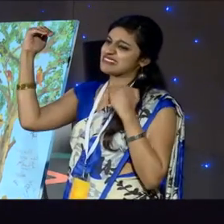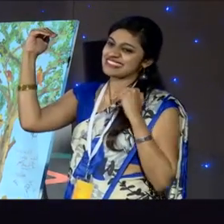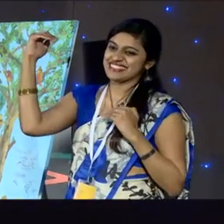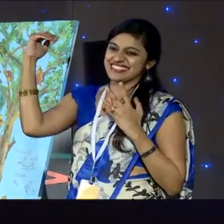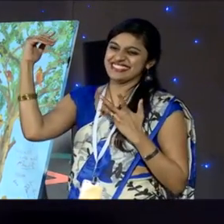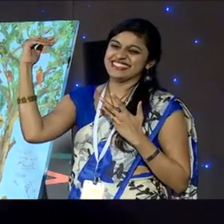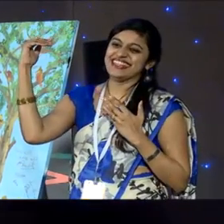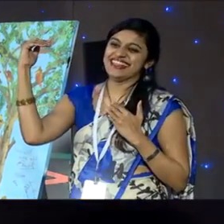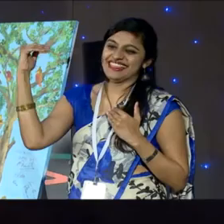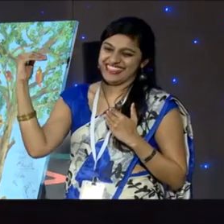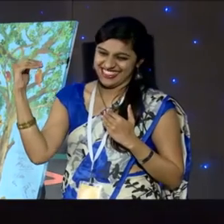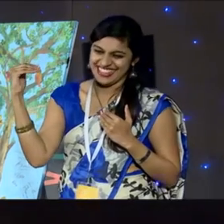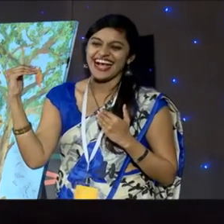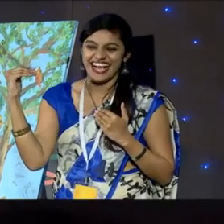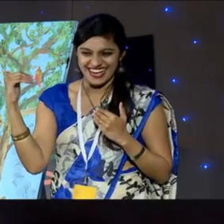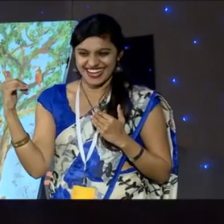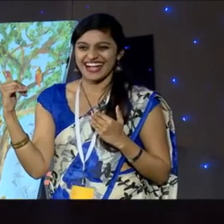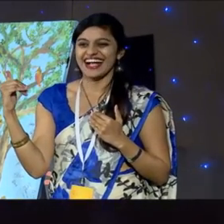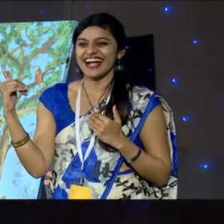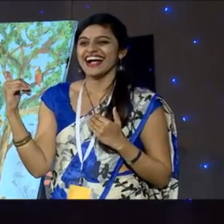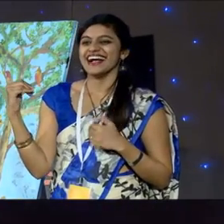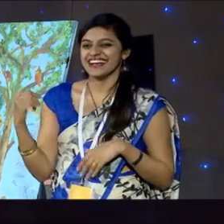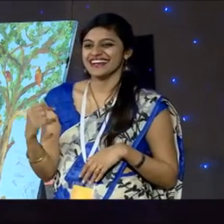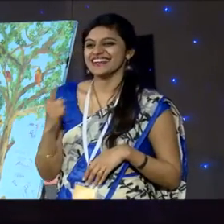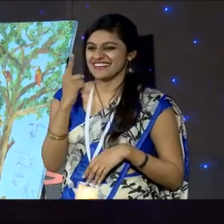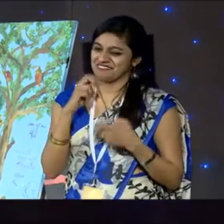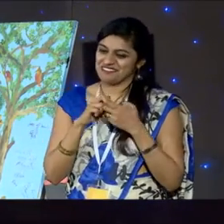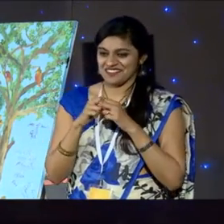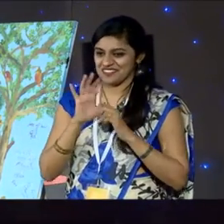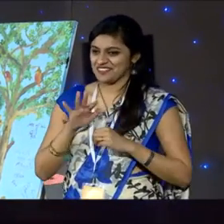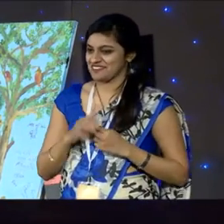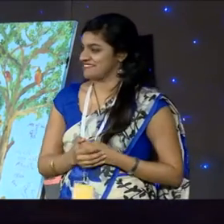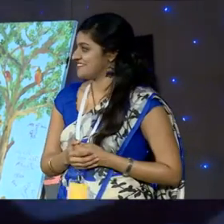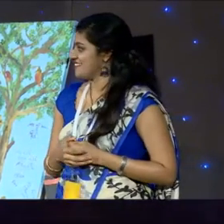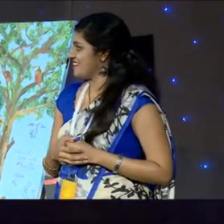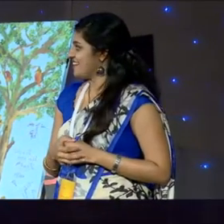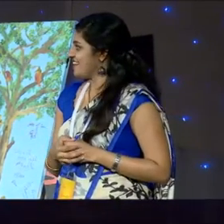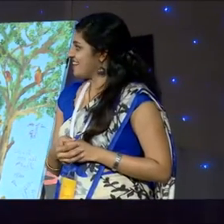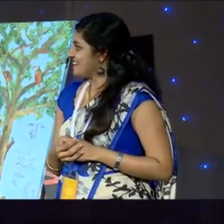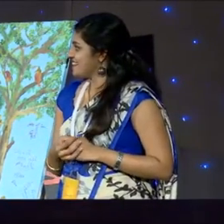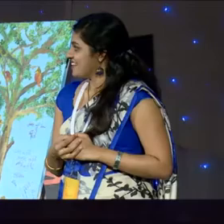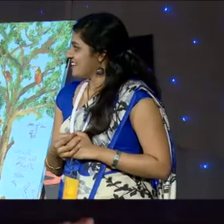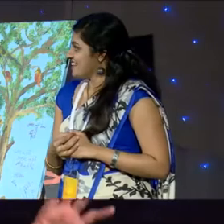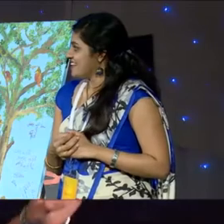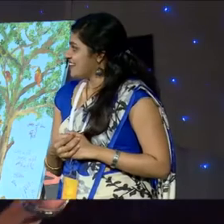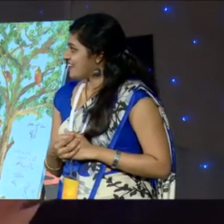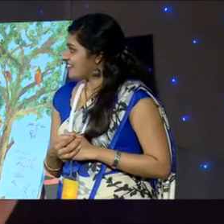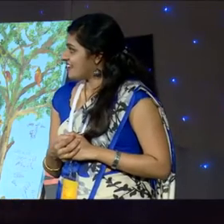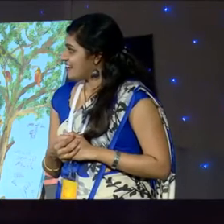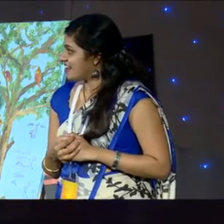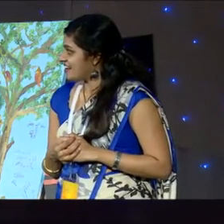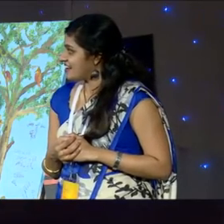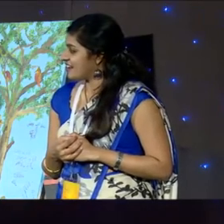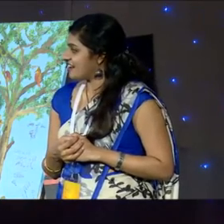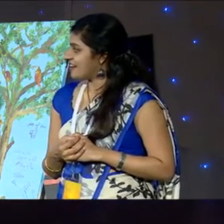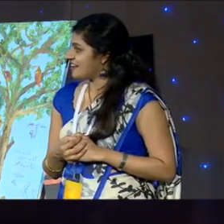such. Well, it's very funny. What are the names that you've heard? Specially abled. How many of us have heard specially